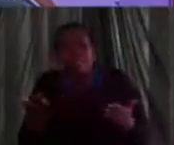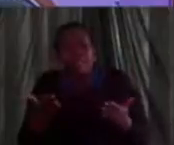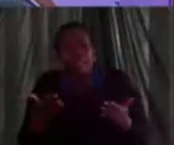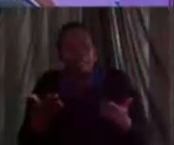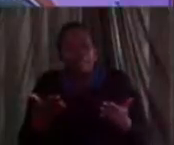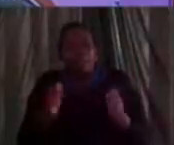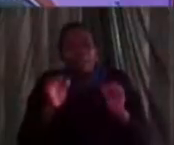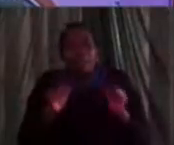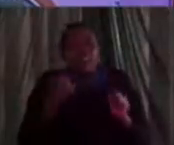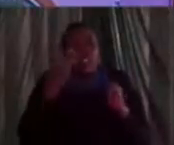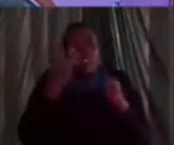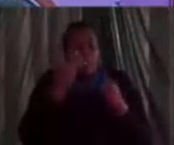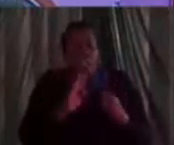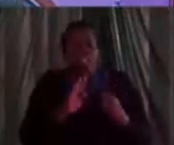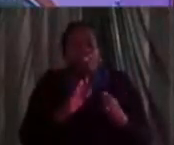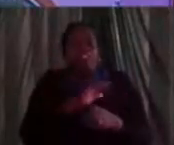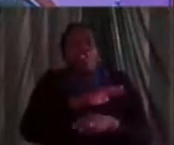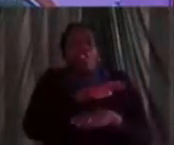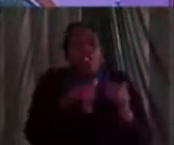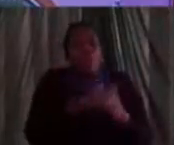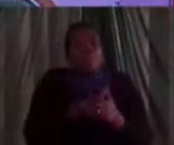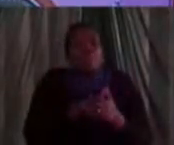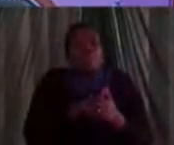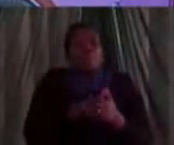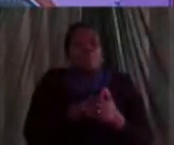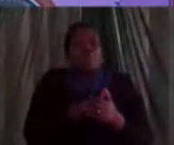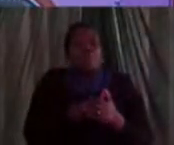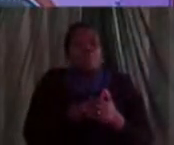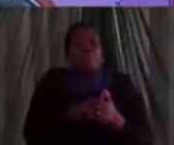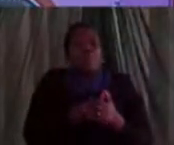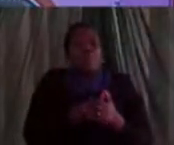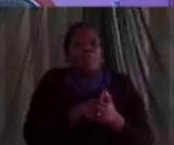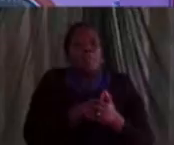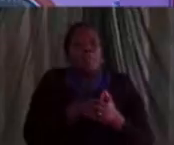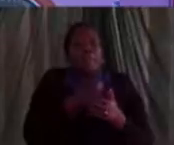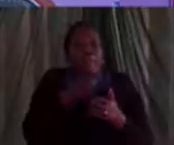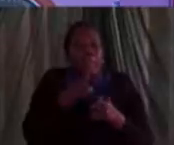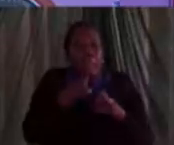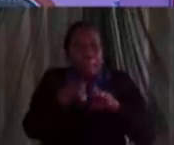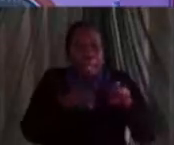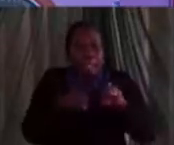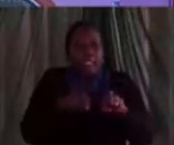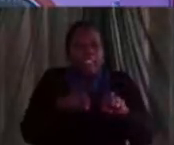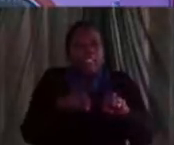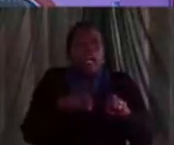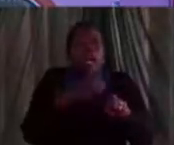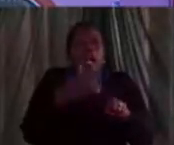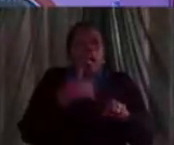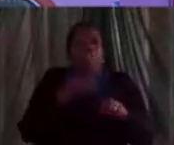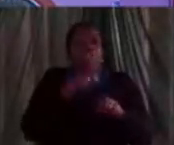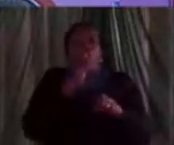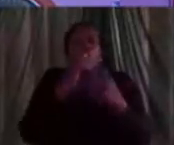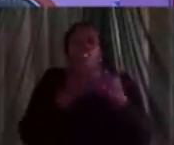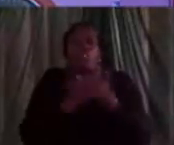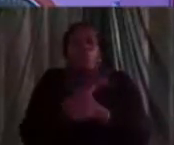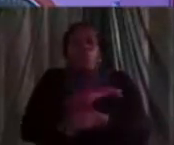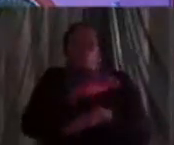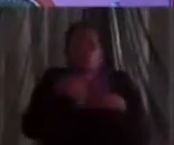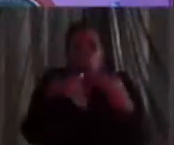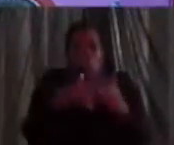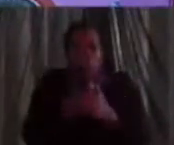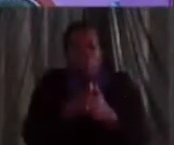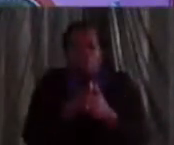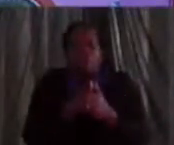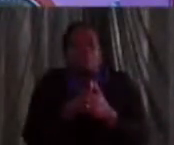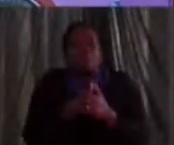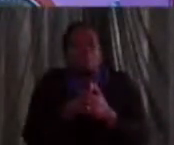conclusions. You are sharp and good. Those who manage that are supposed to be experts. Even the best of idiots or